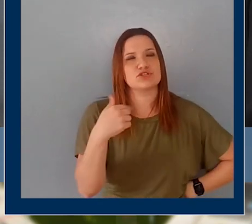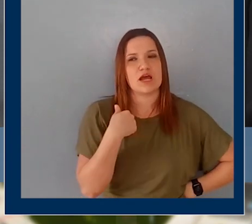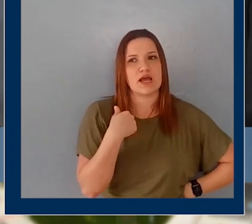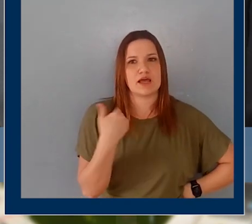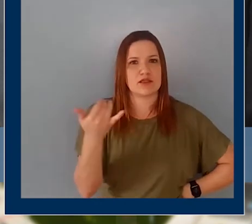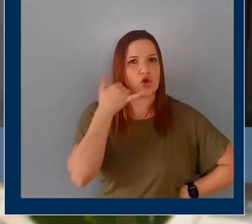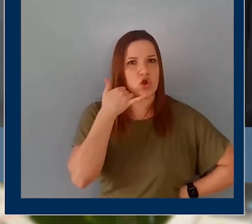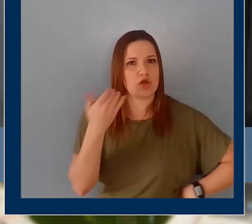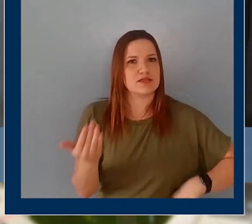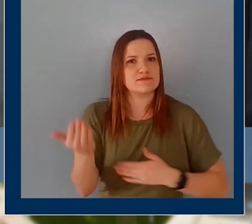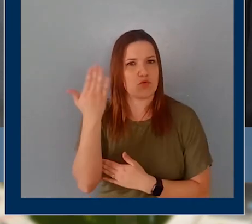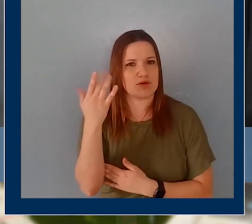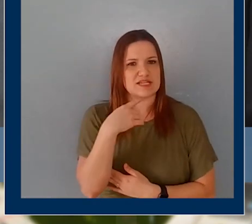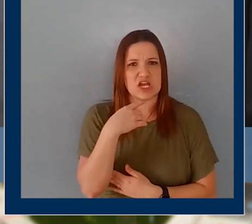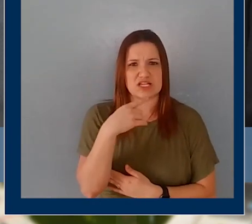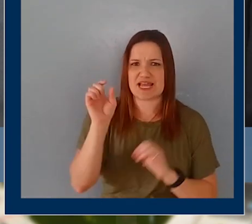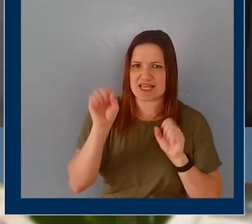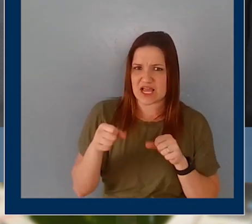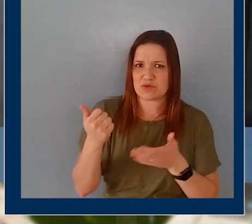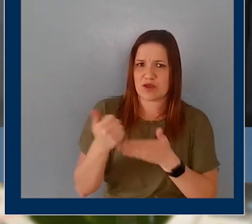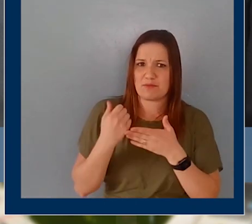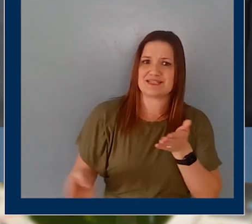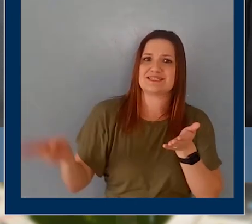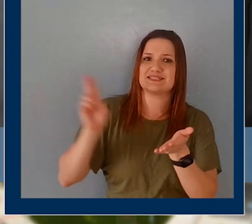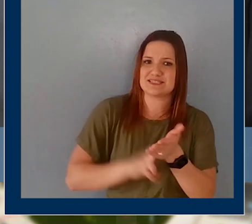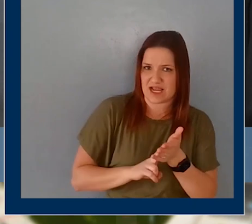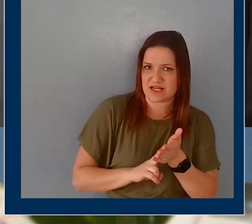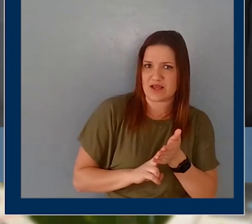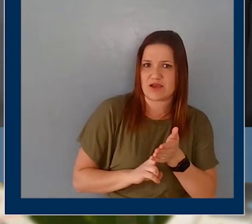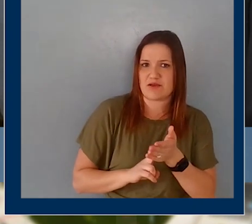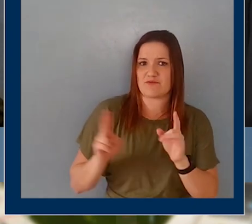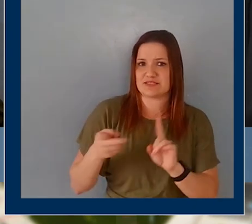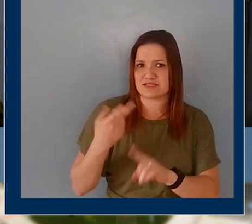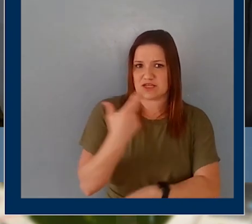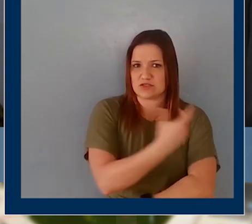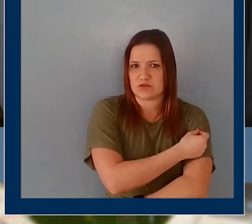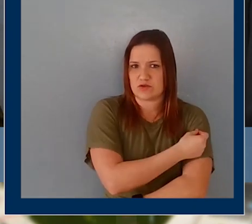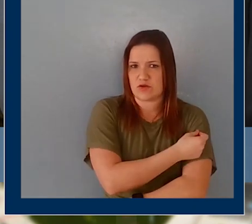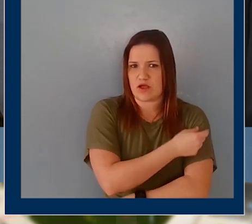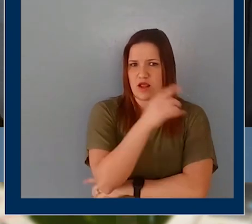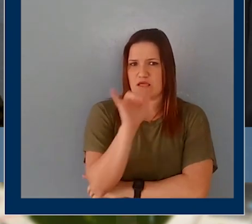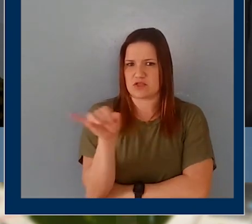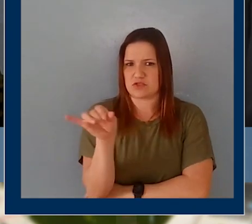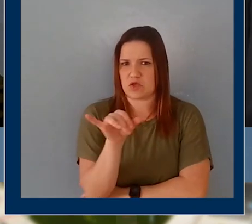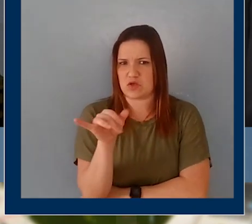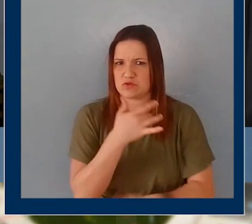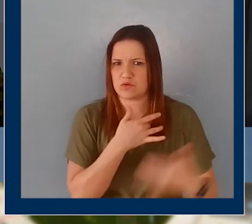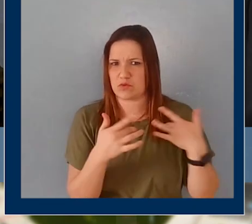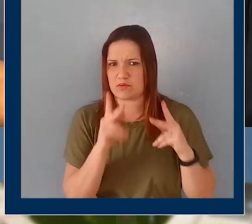vaccinated. Well, which leads to the question, and I received a phone call this morning saying, could you help me sign up for that second dose?